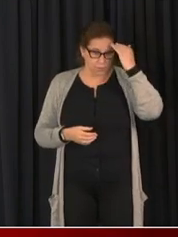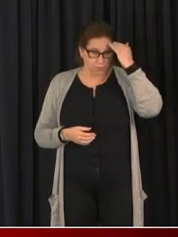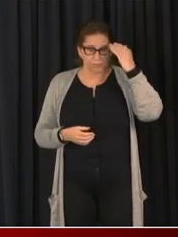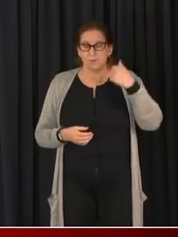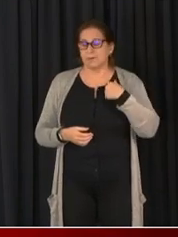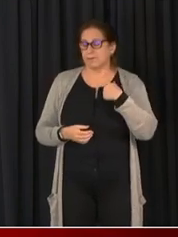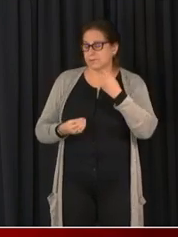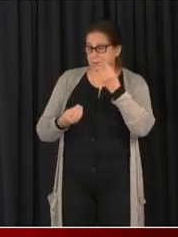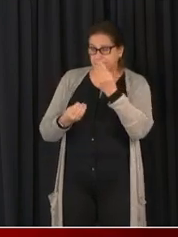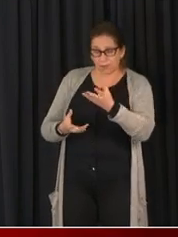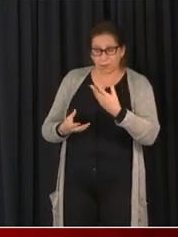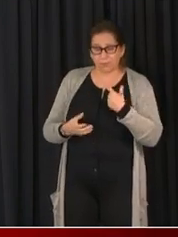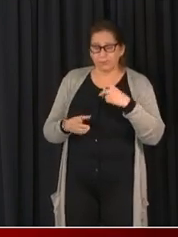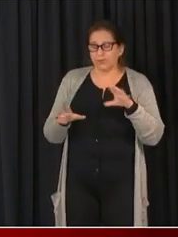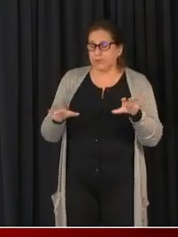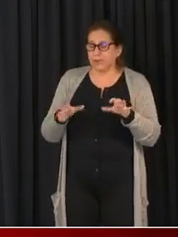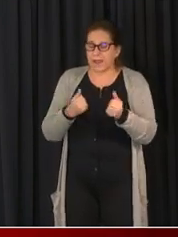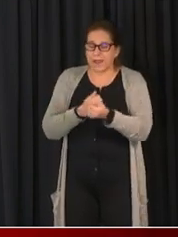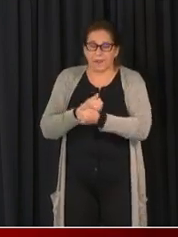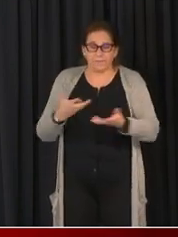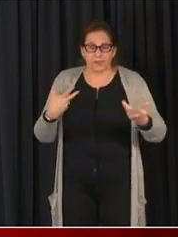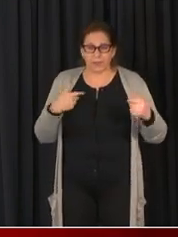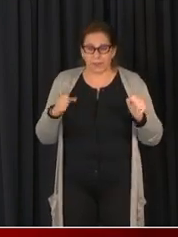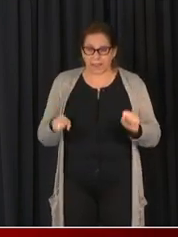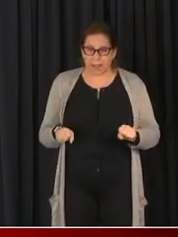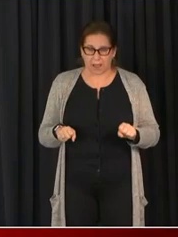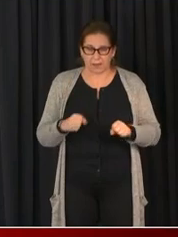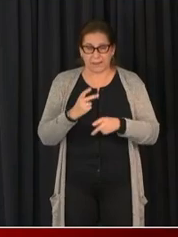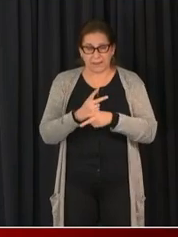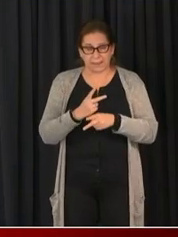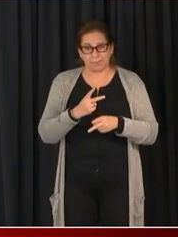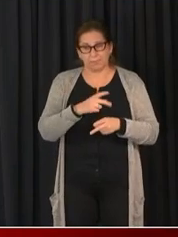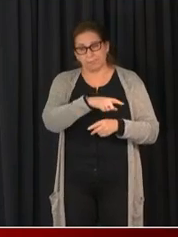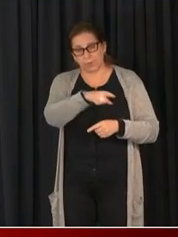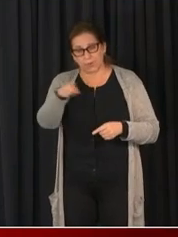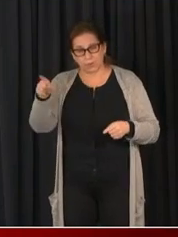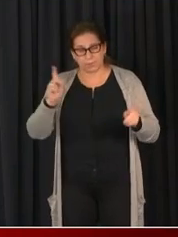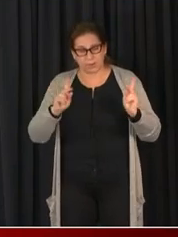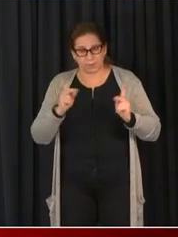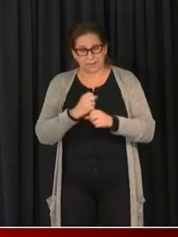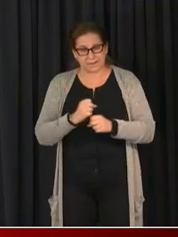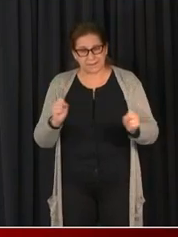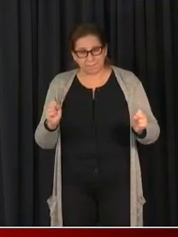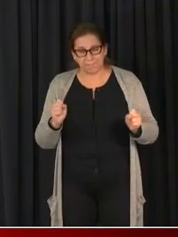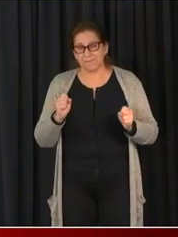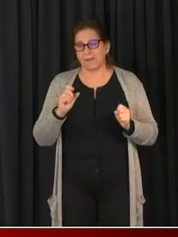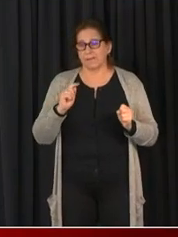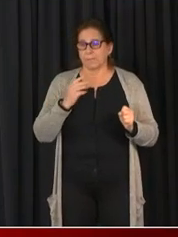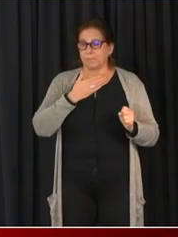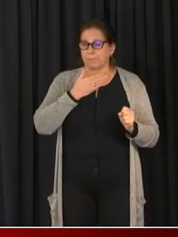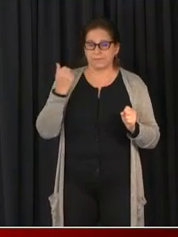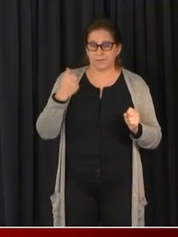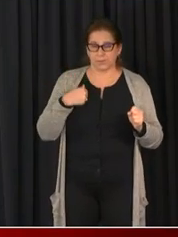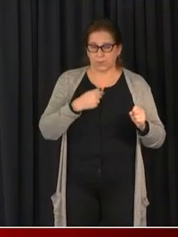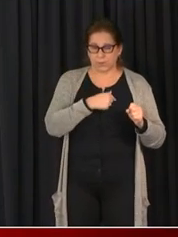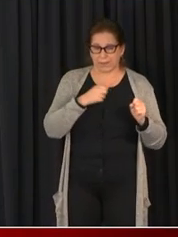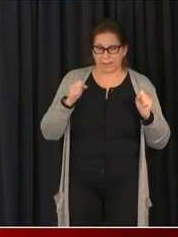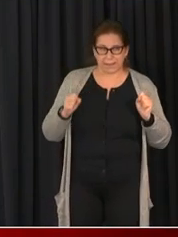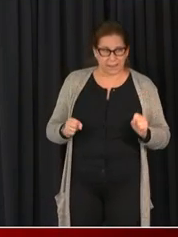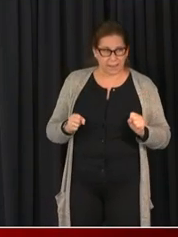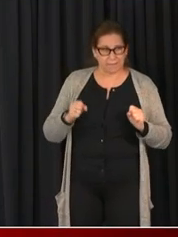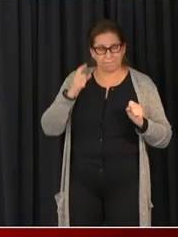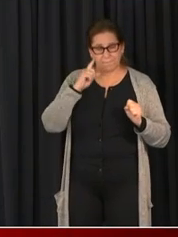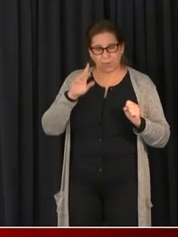we can, using the best that we know about public health to keep residents in the